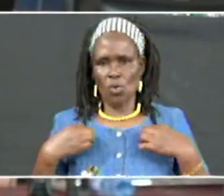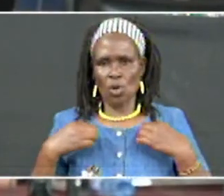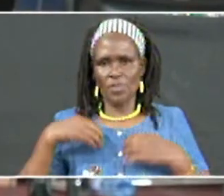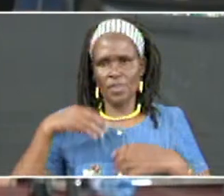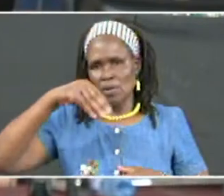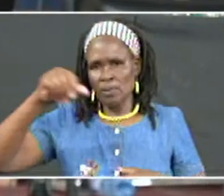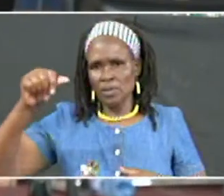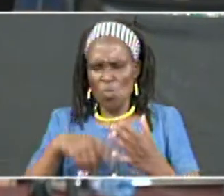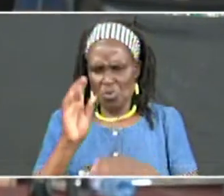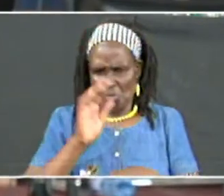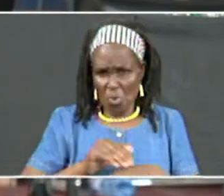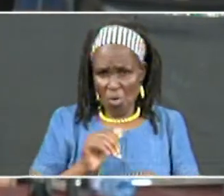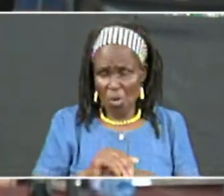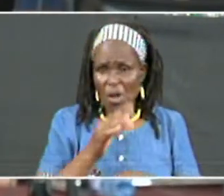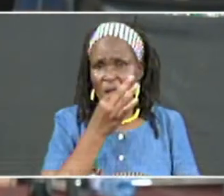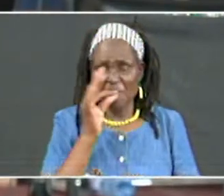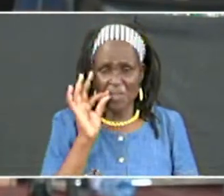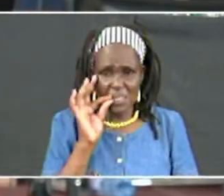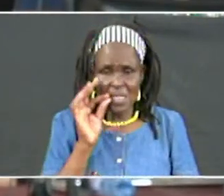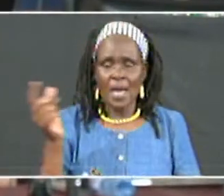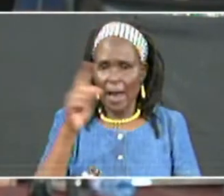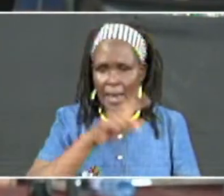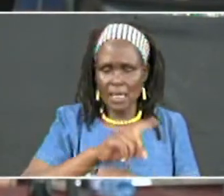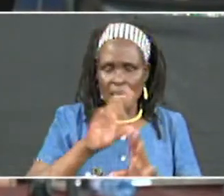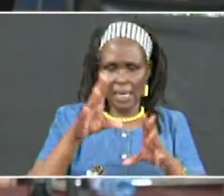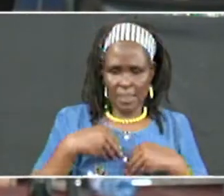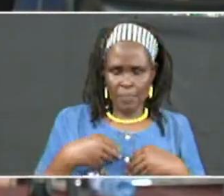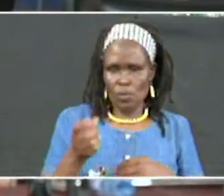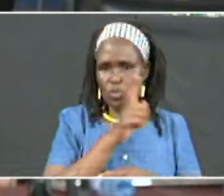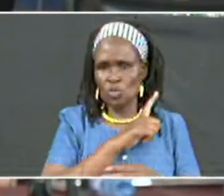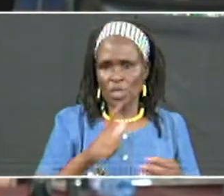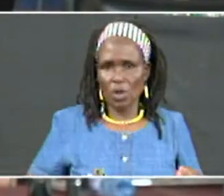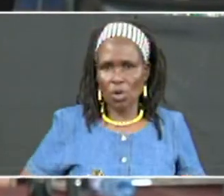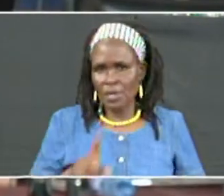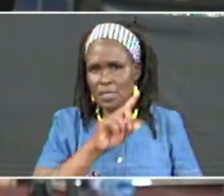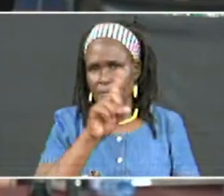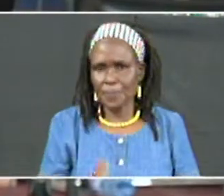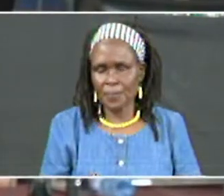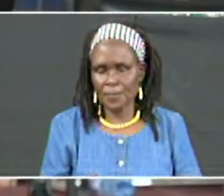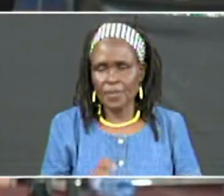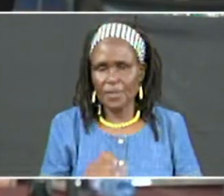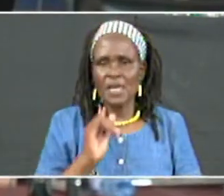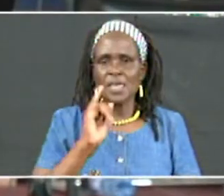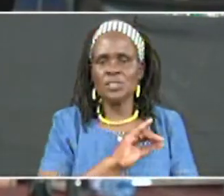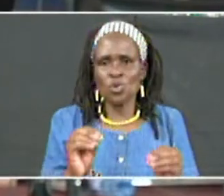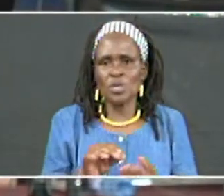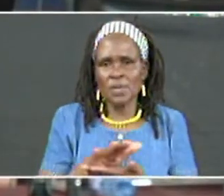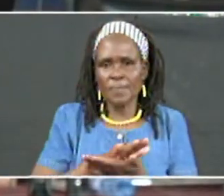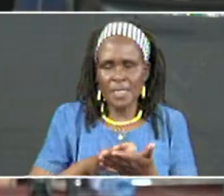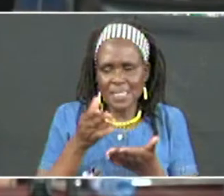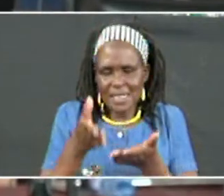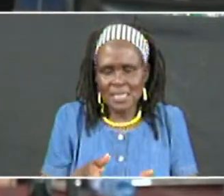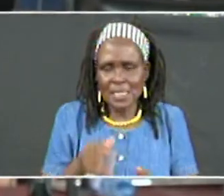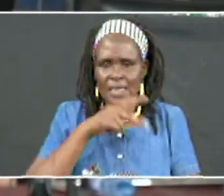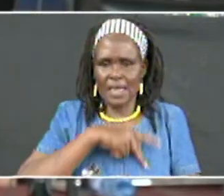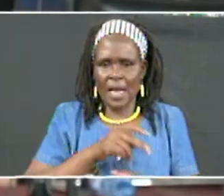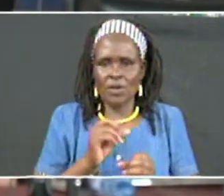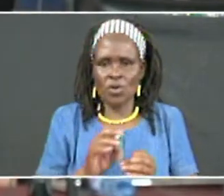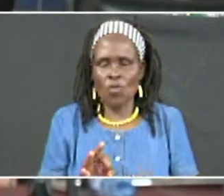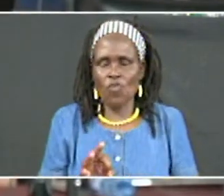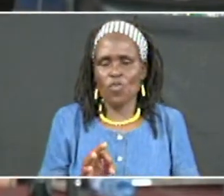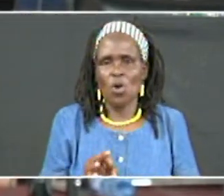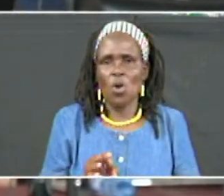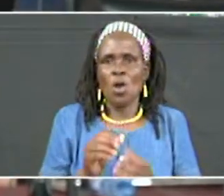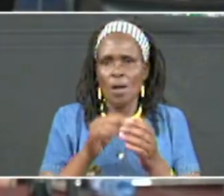a fast, a day acceptable to the Lord? Is not this the kind of fasting I have chosen?